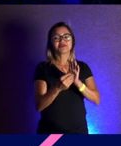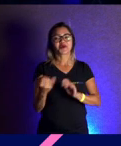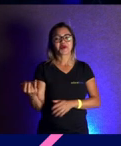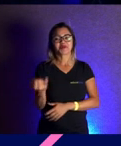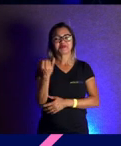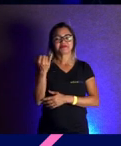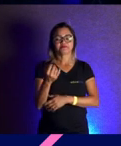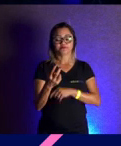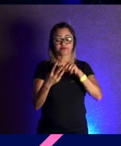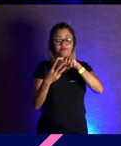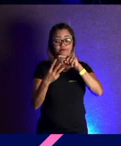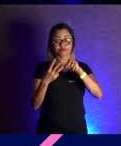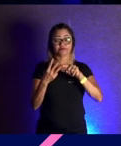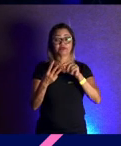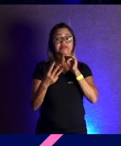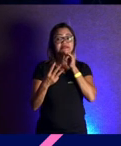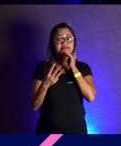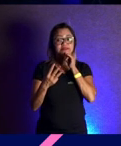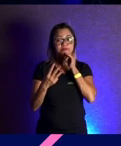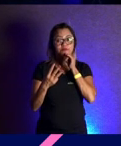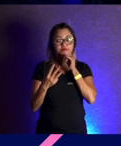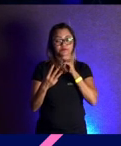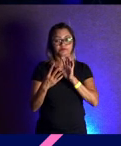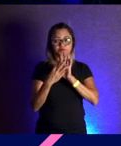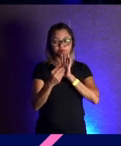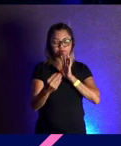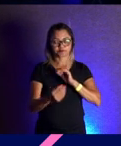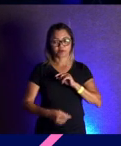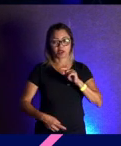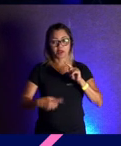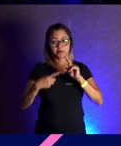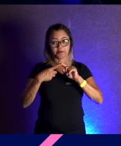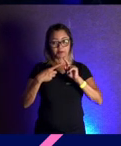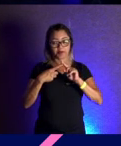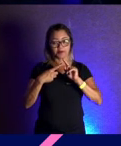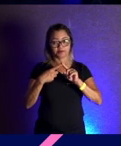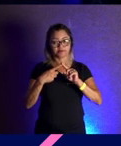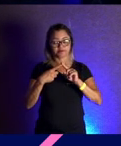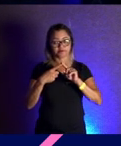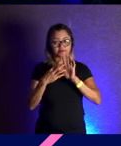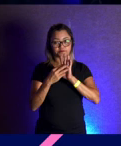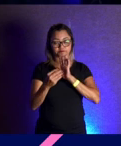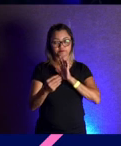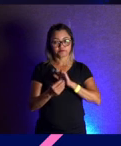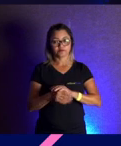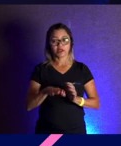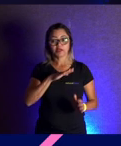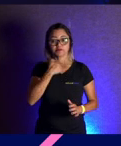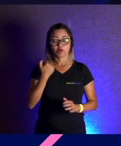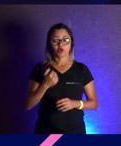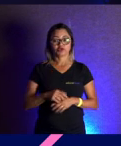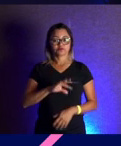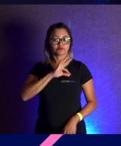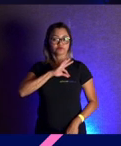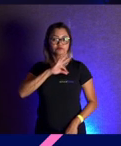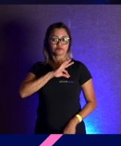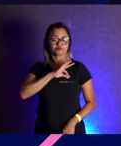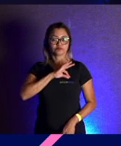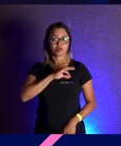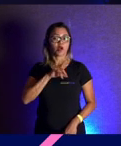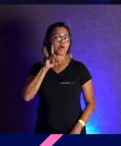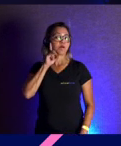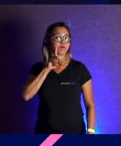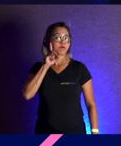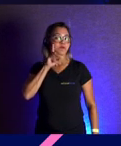model. Now, the first of the model that I want to talk about is the reflection of the numbers. And here we'll use just